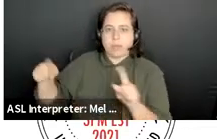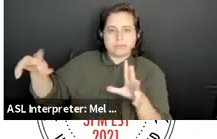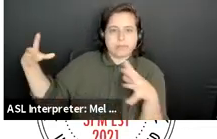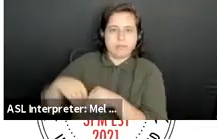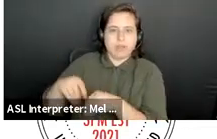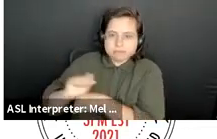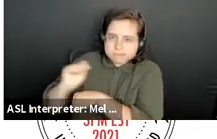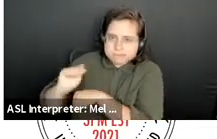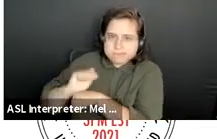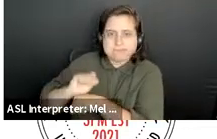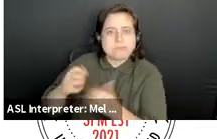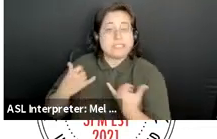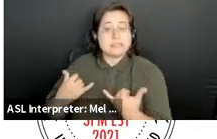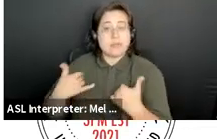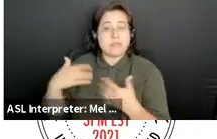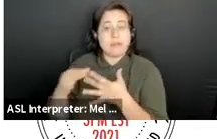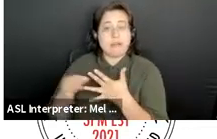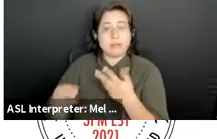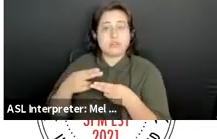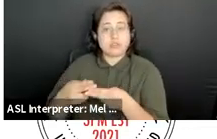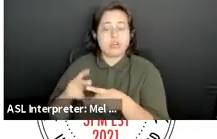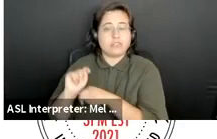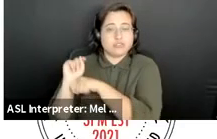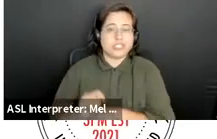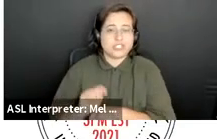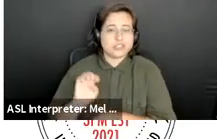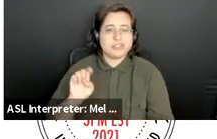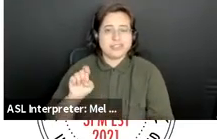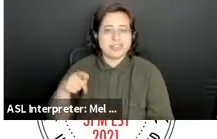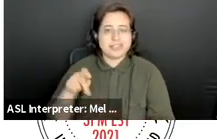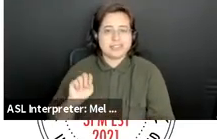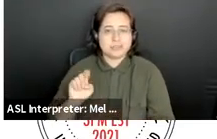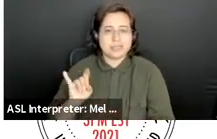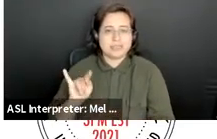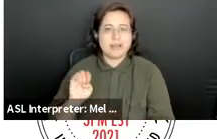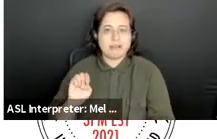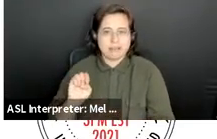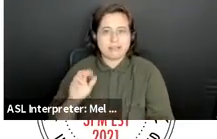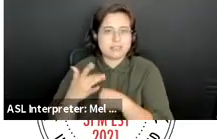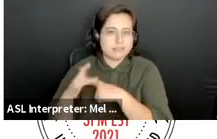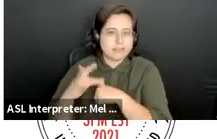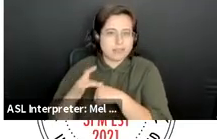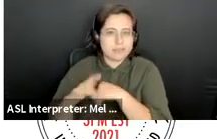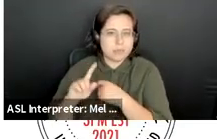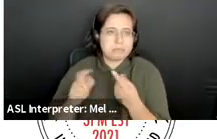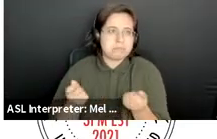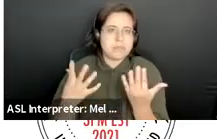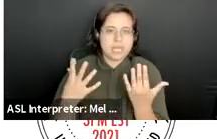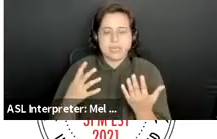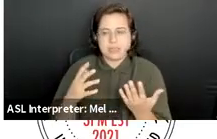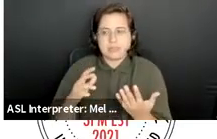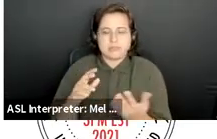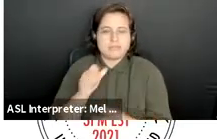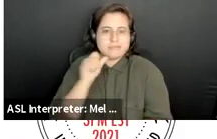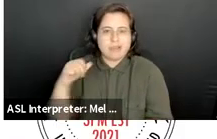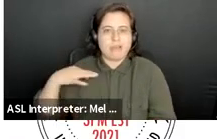that, there's now an option called traditional expedite that's available to many of the